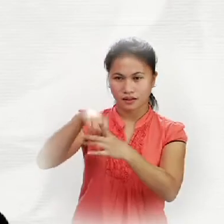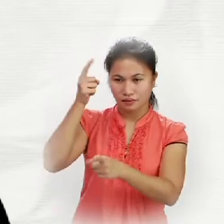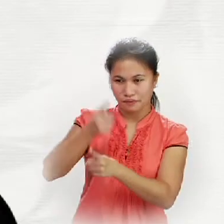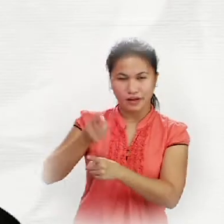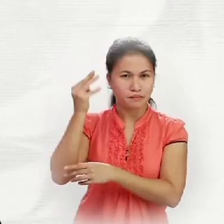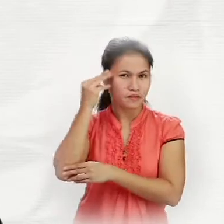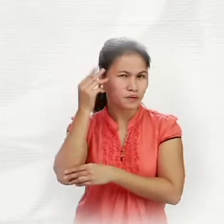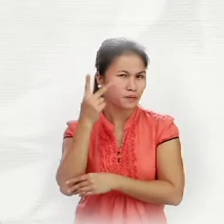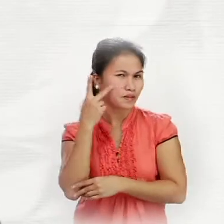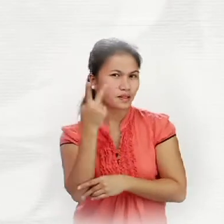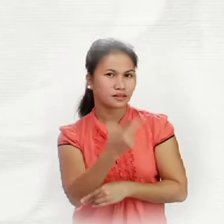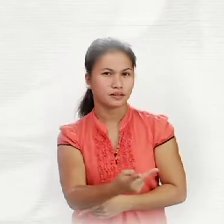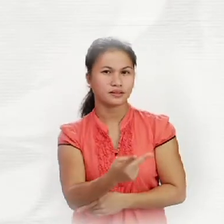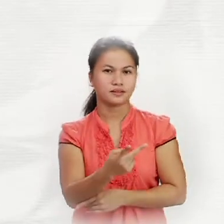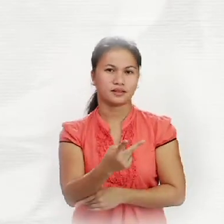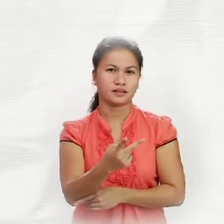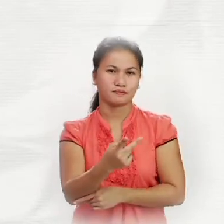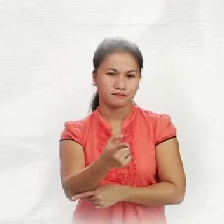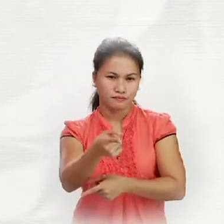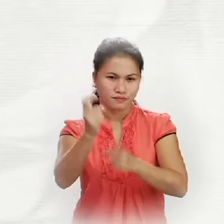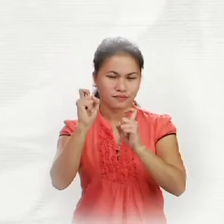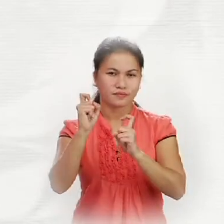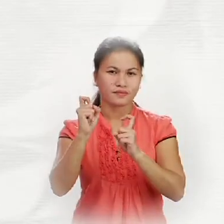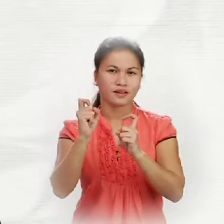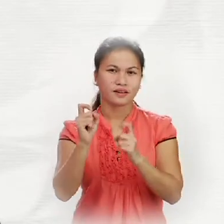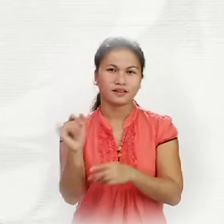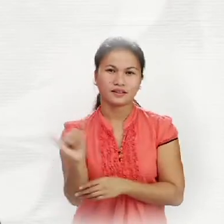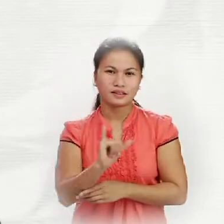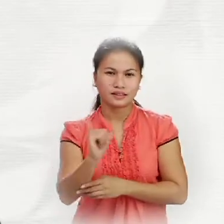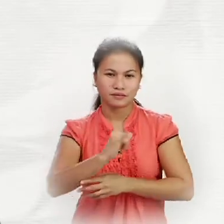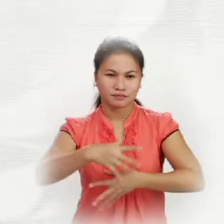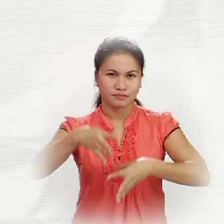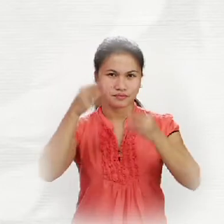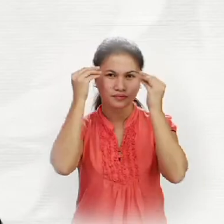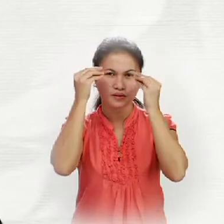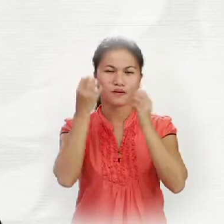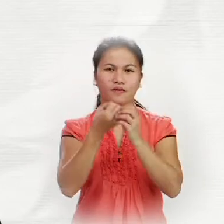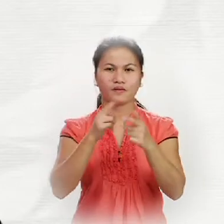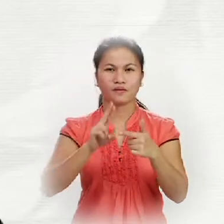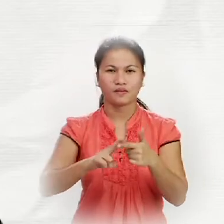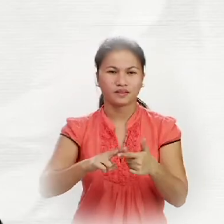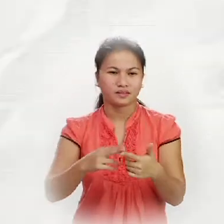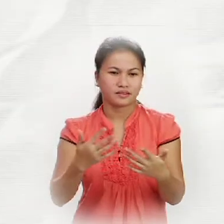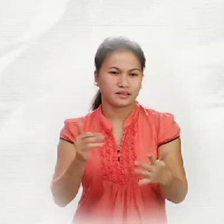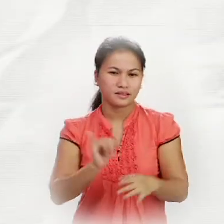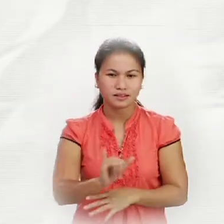will see right away as quite absurd or